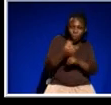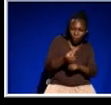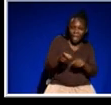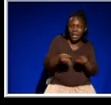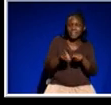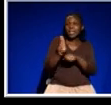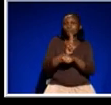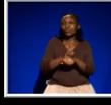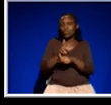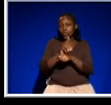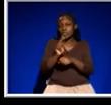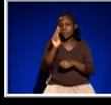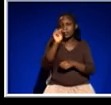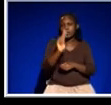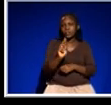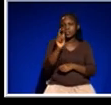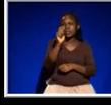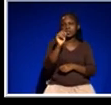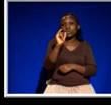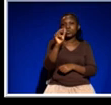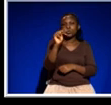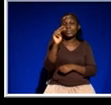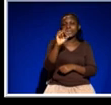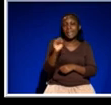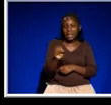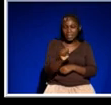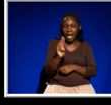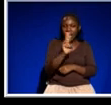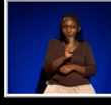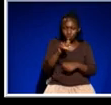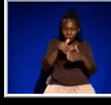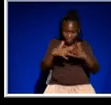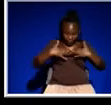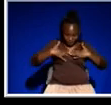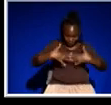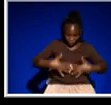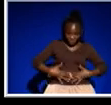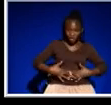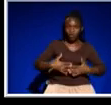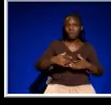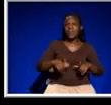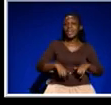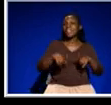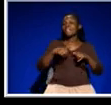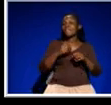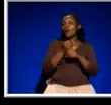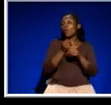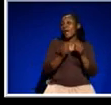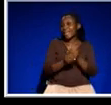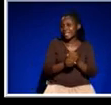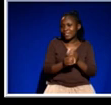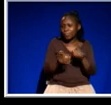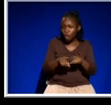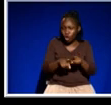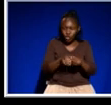nutrients. These nutrients are utilized in the bodies of these living organisms, and